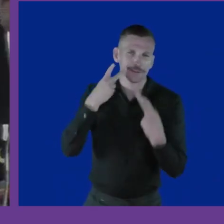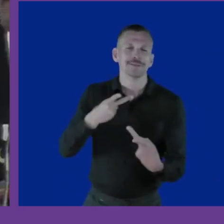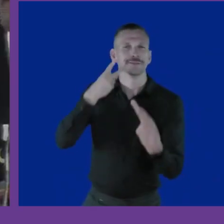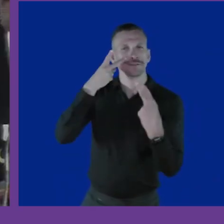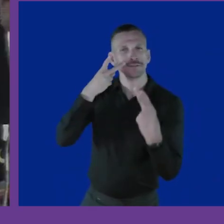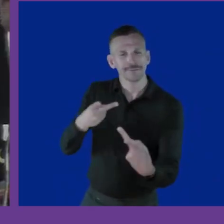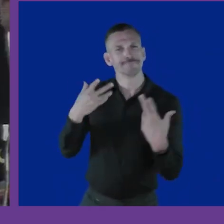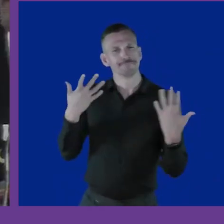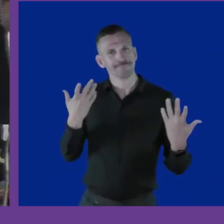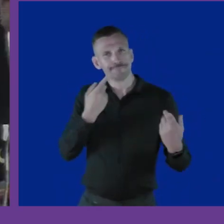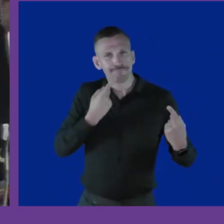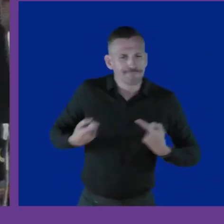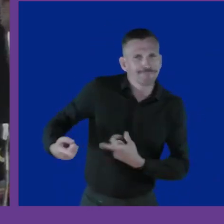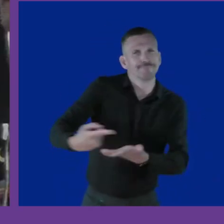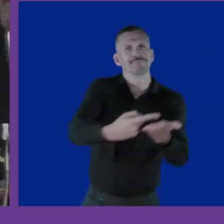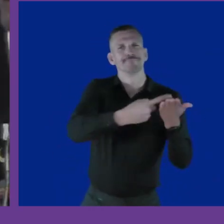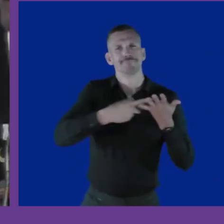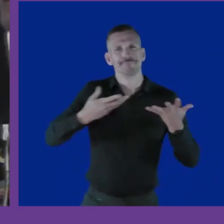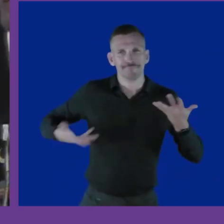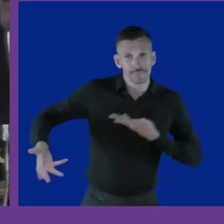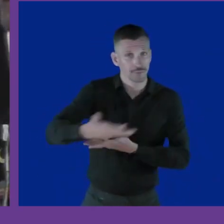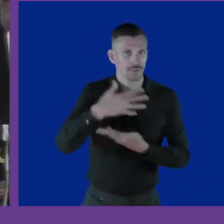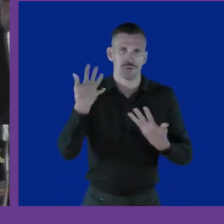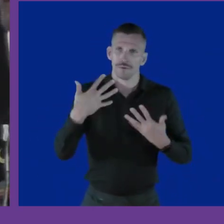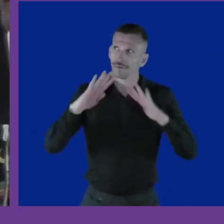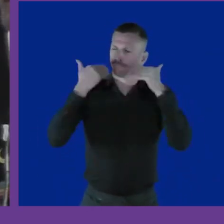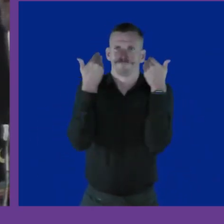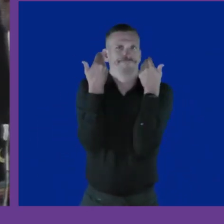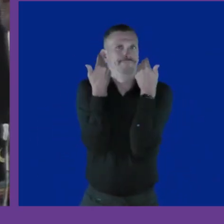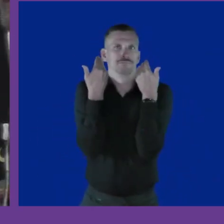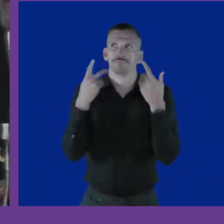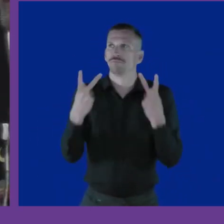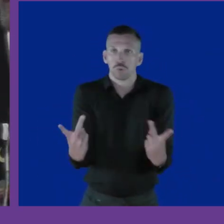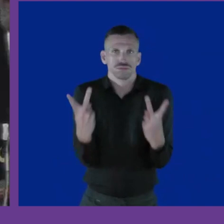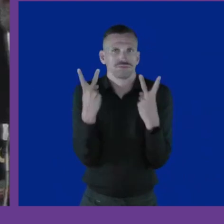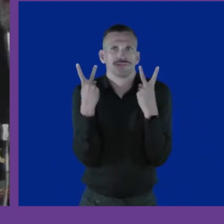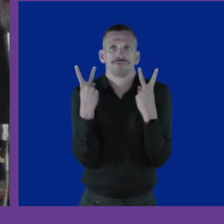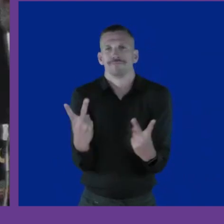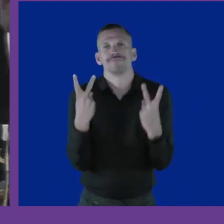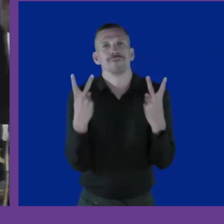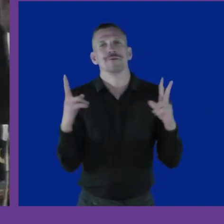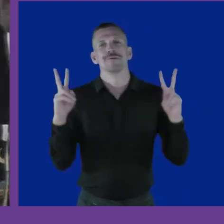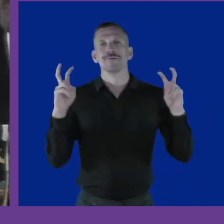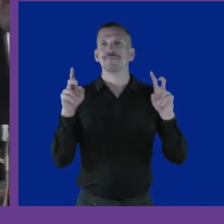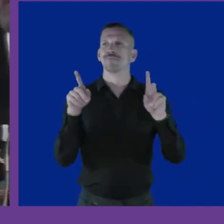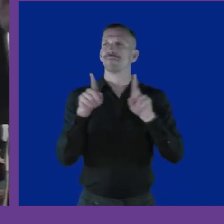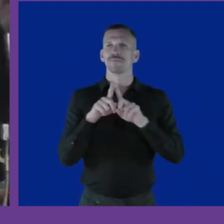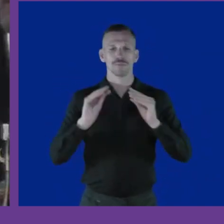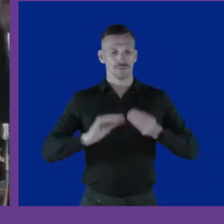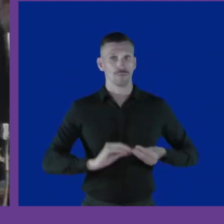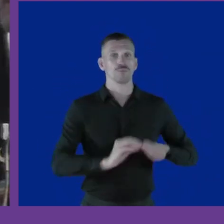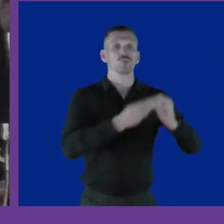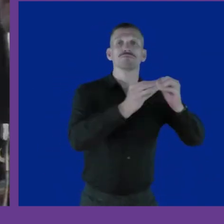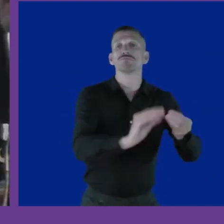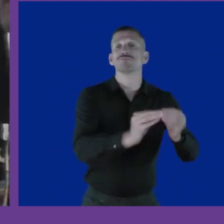this table and this forum. It wouldn't be just us. We need manufacturers, representative